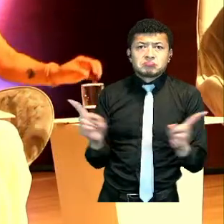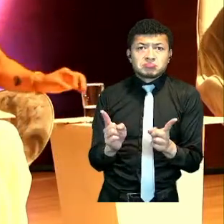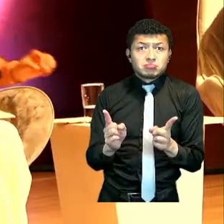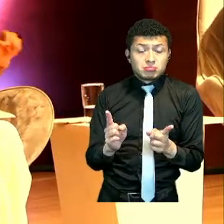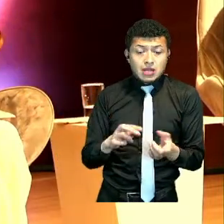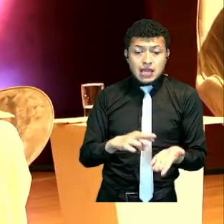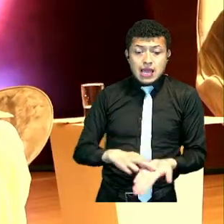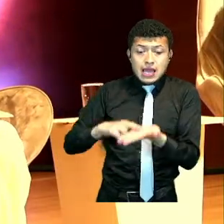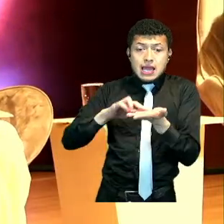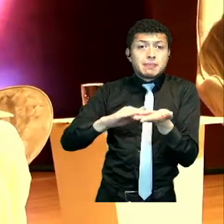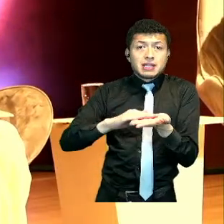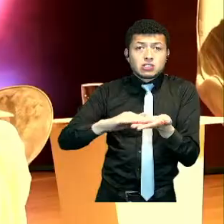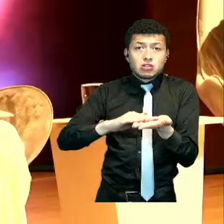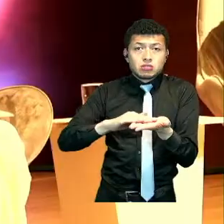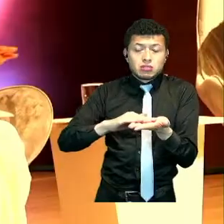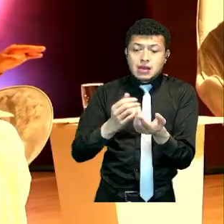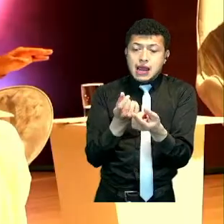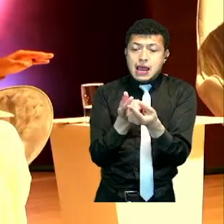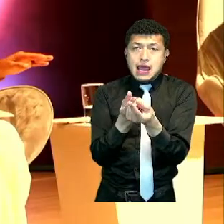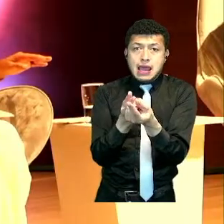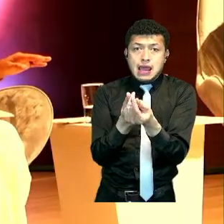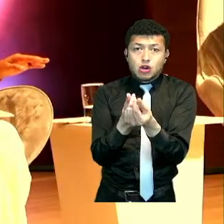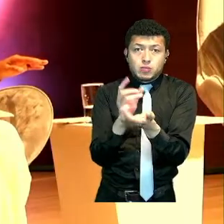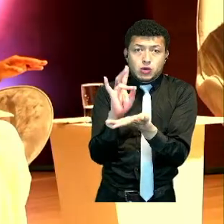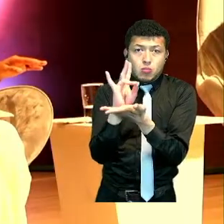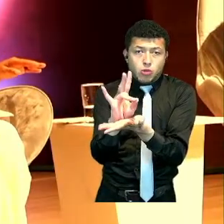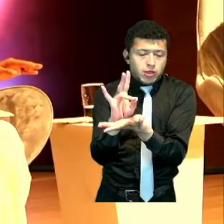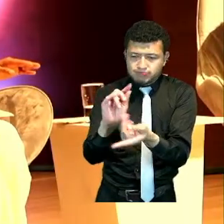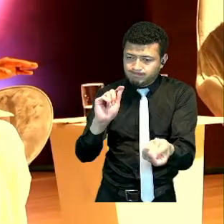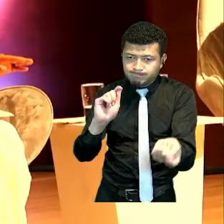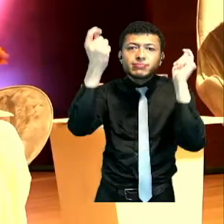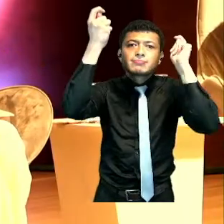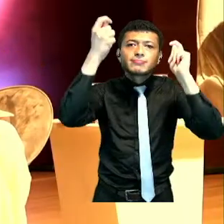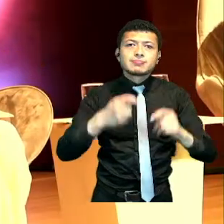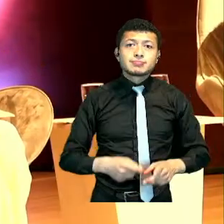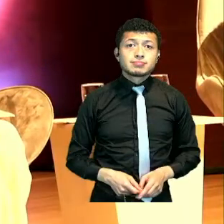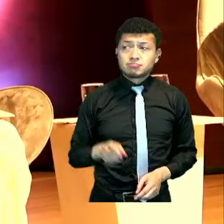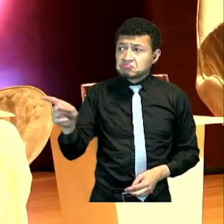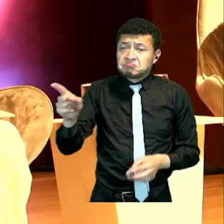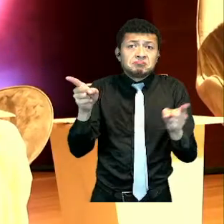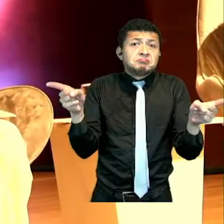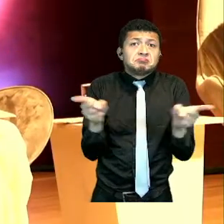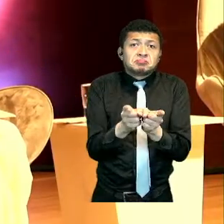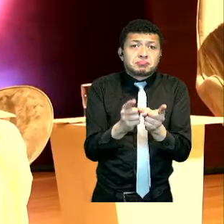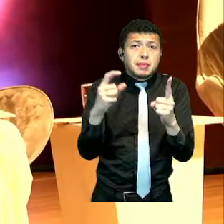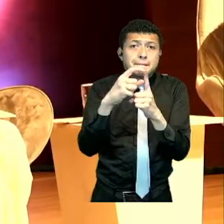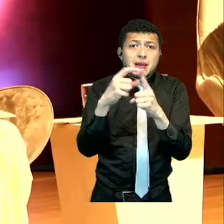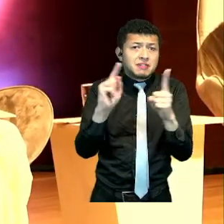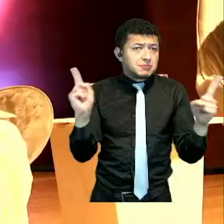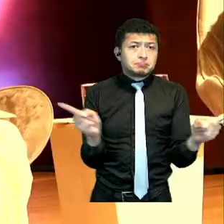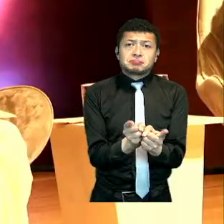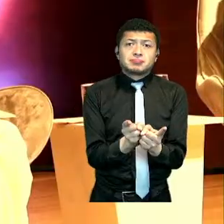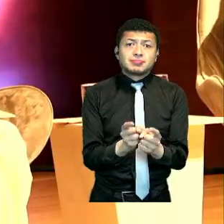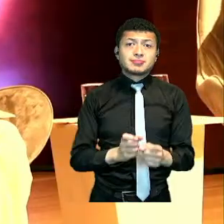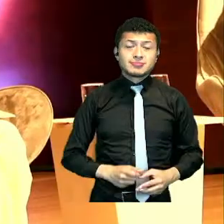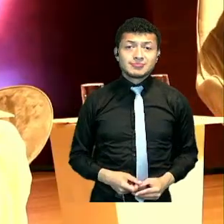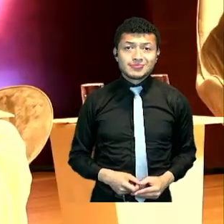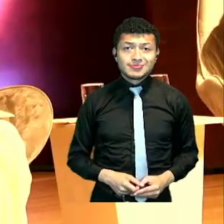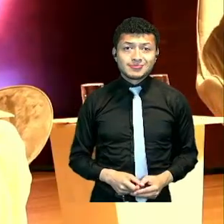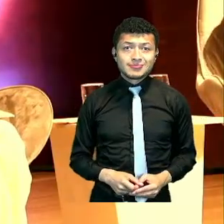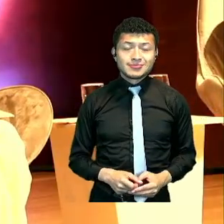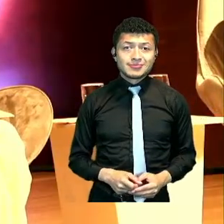class session. And she said, reparation is a change of economic model. And that's all she said. Changing the economic